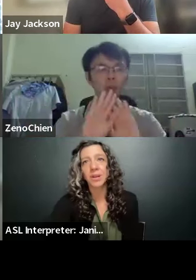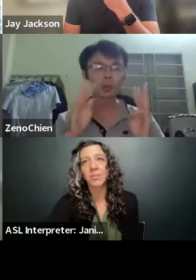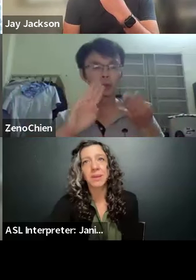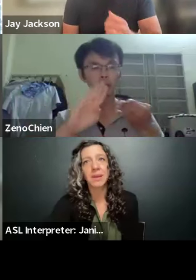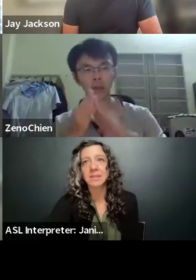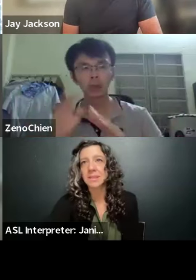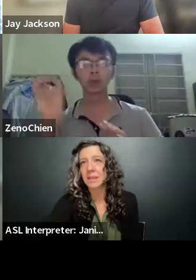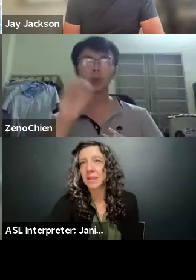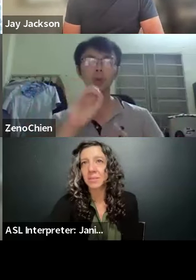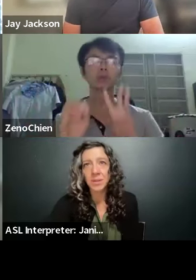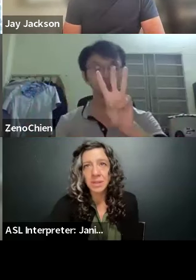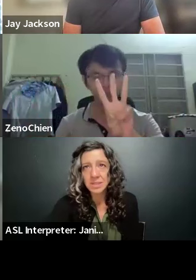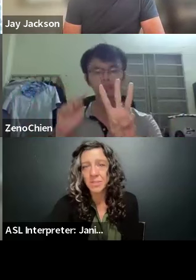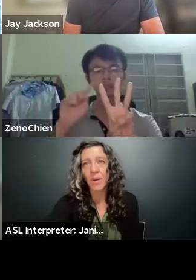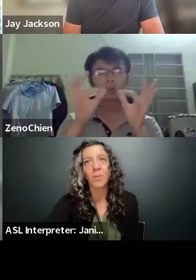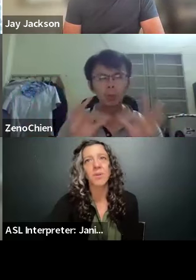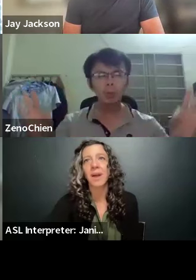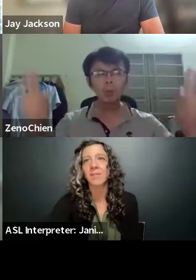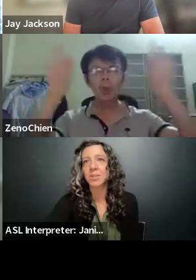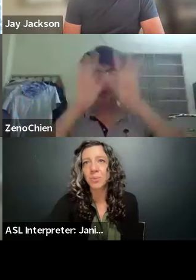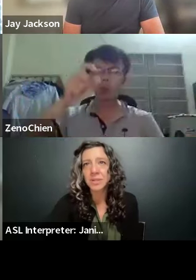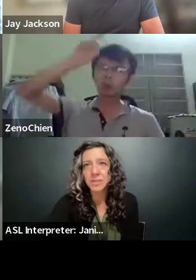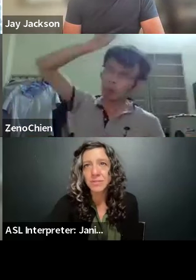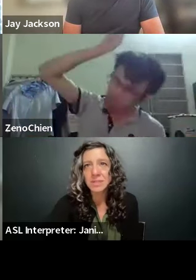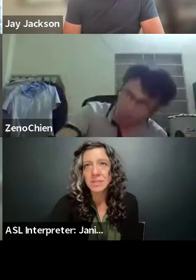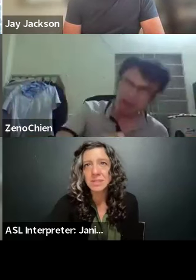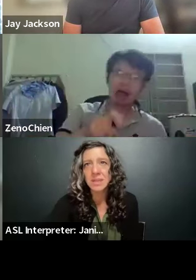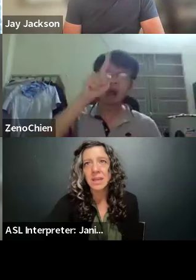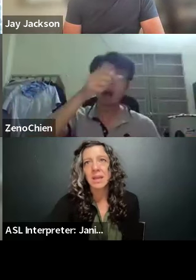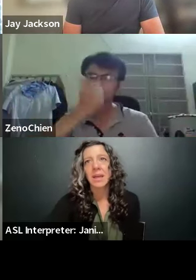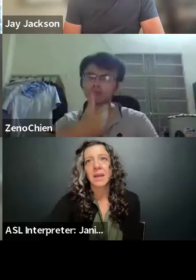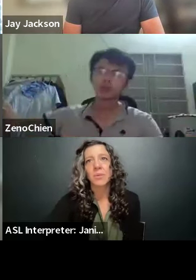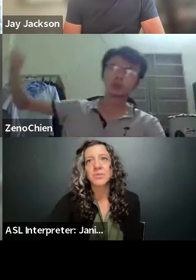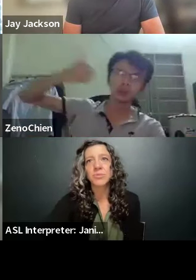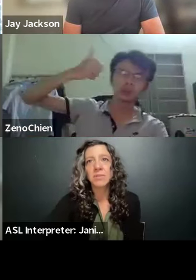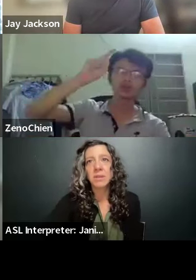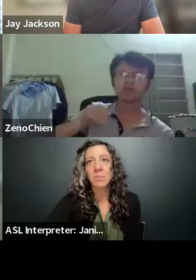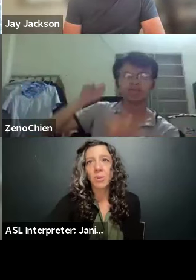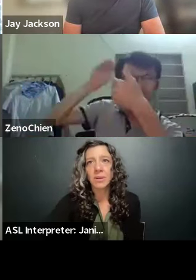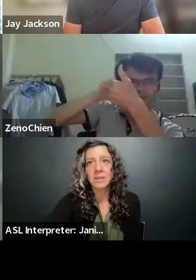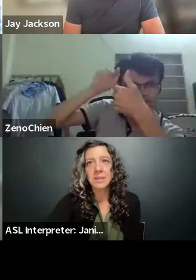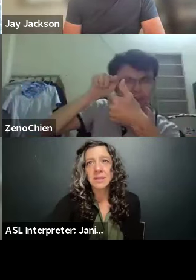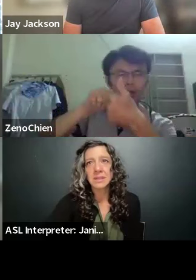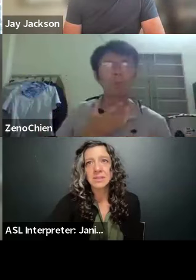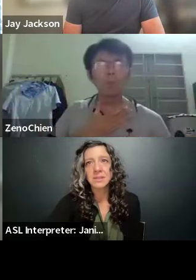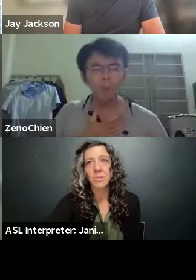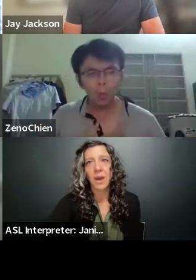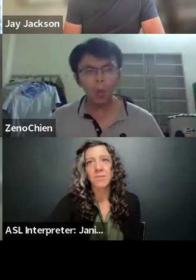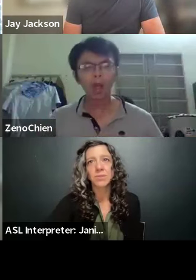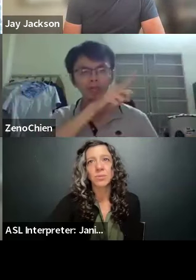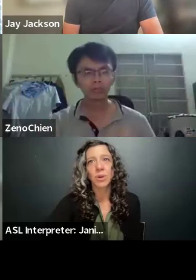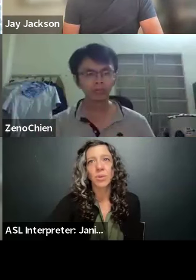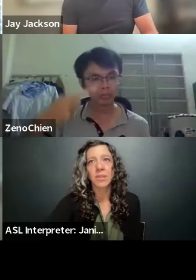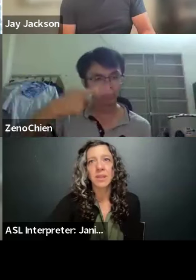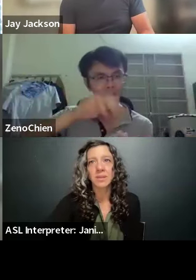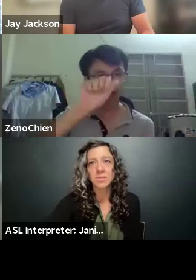it's hard here because the community is small. We don't have interpreting services. What's really, really important is you have